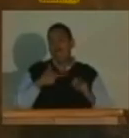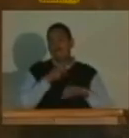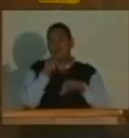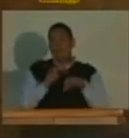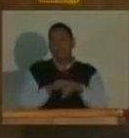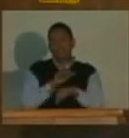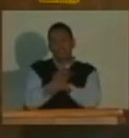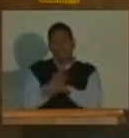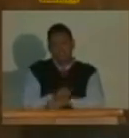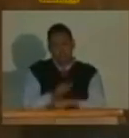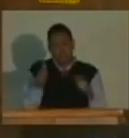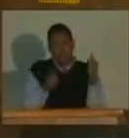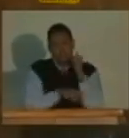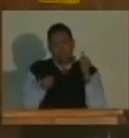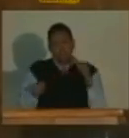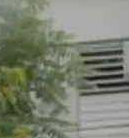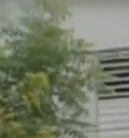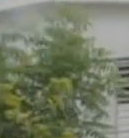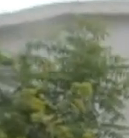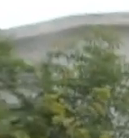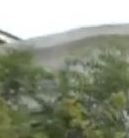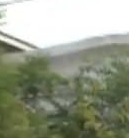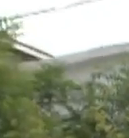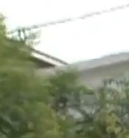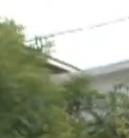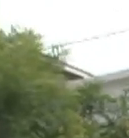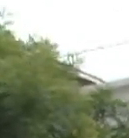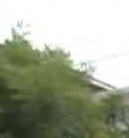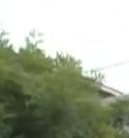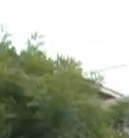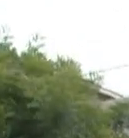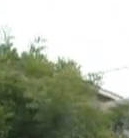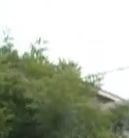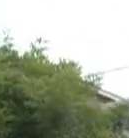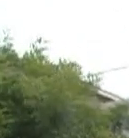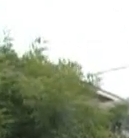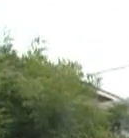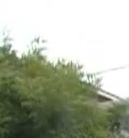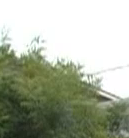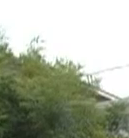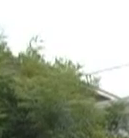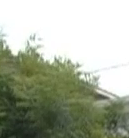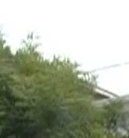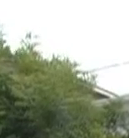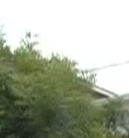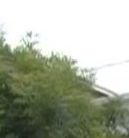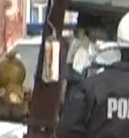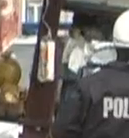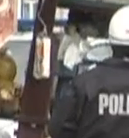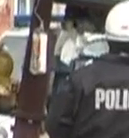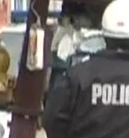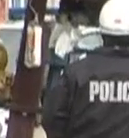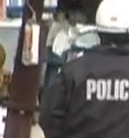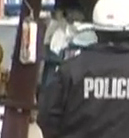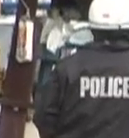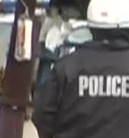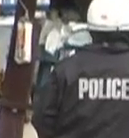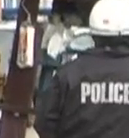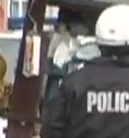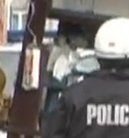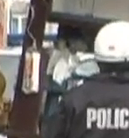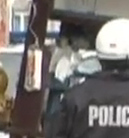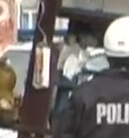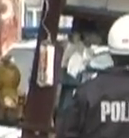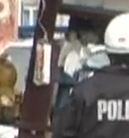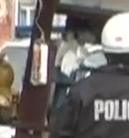security under this government. Mr. Smith says police officers are hampered by poor facilities. He says at least 50%